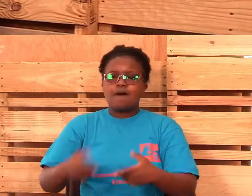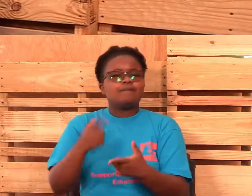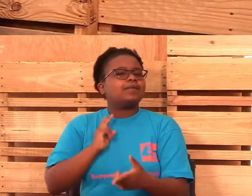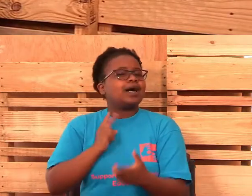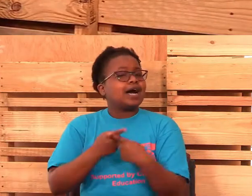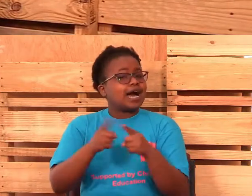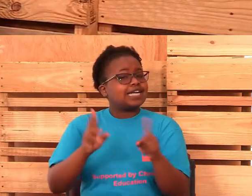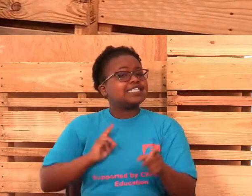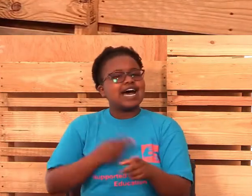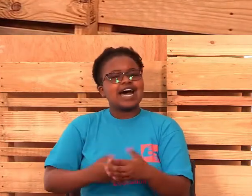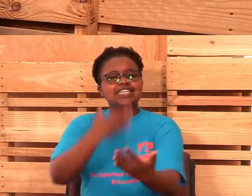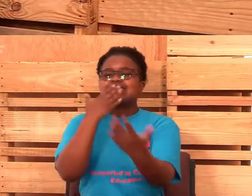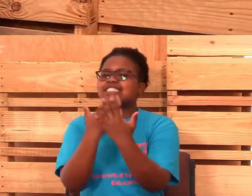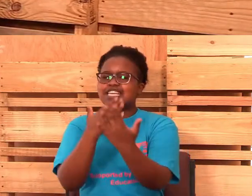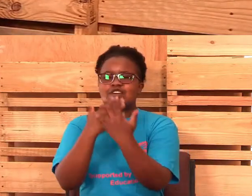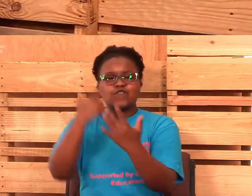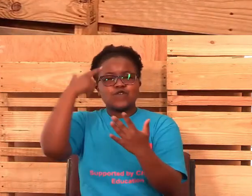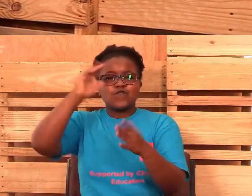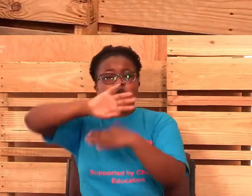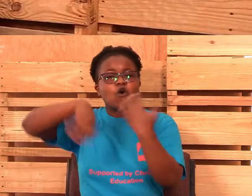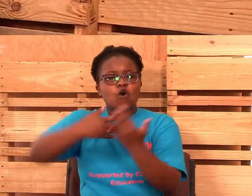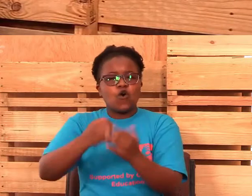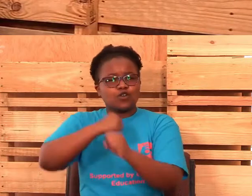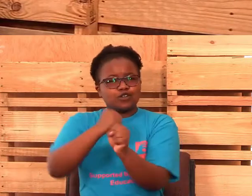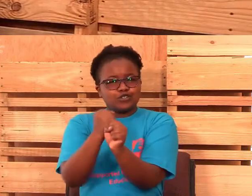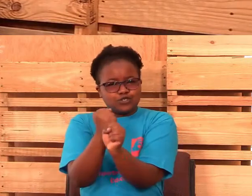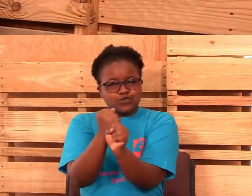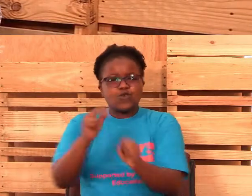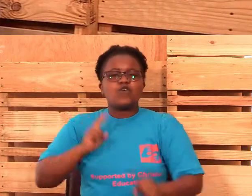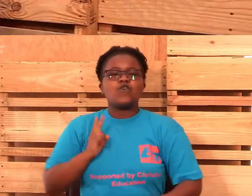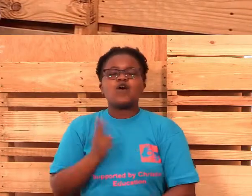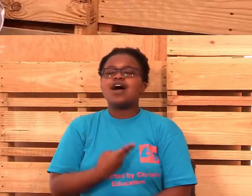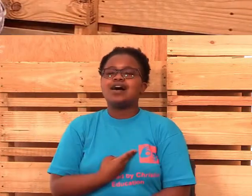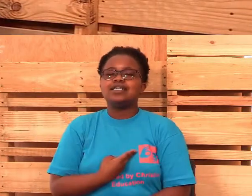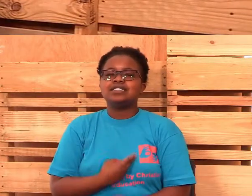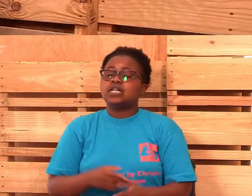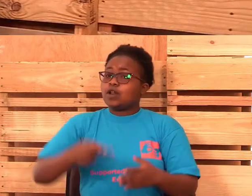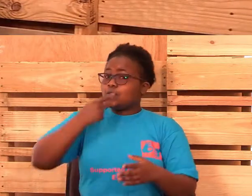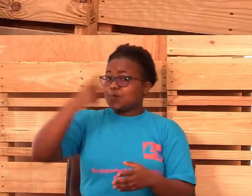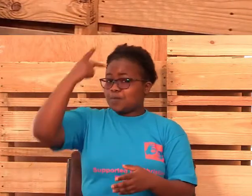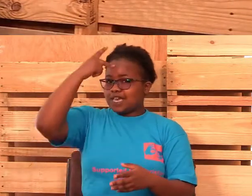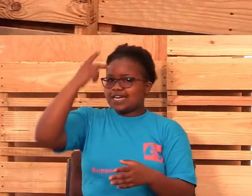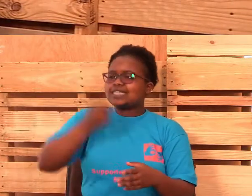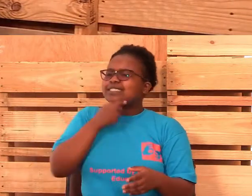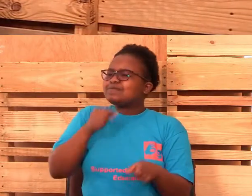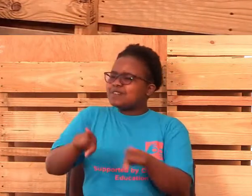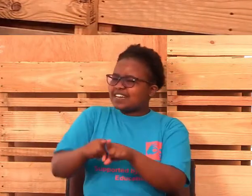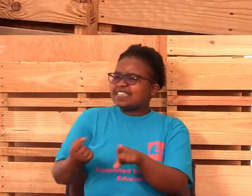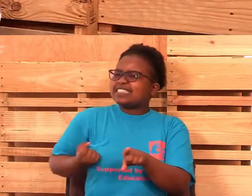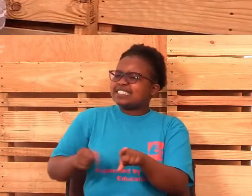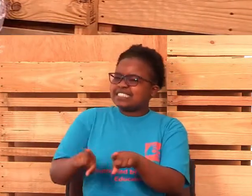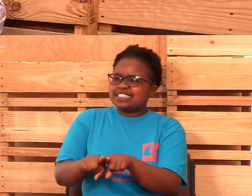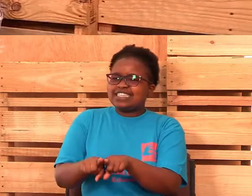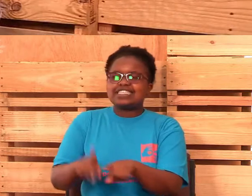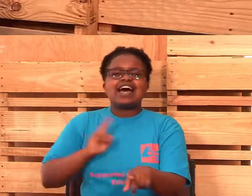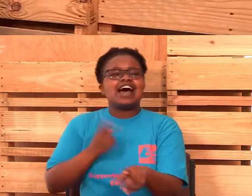of you for going through the different lessons that we've been sending you. And for parents and guardians, your brothers and sisters,